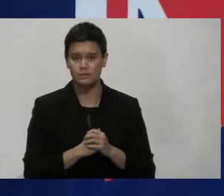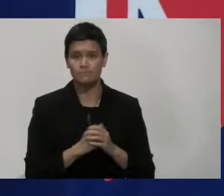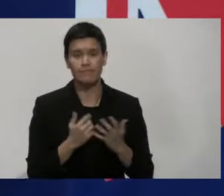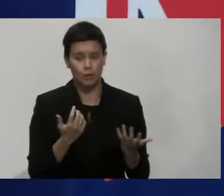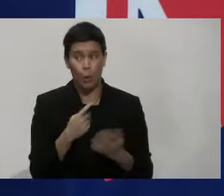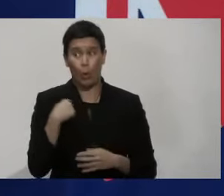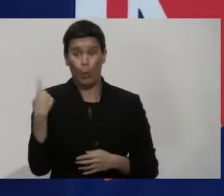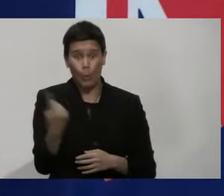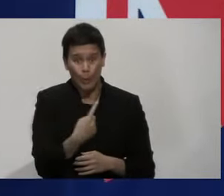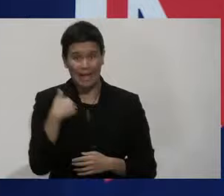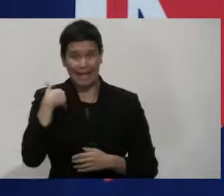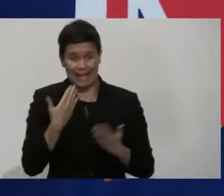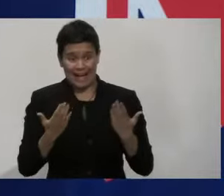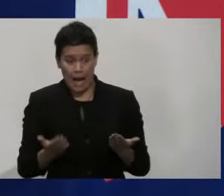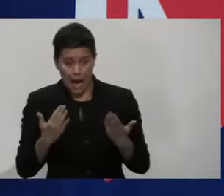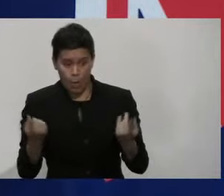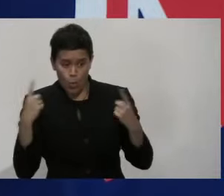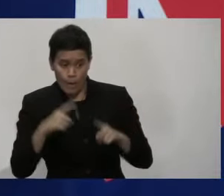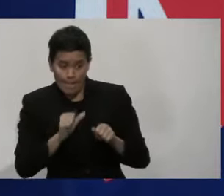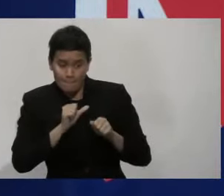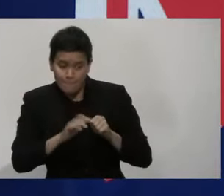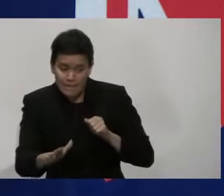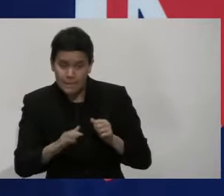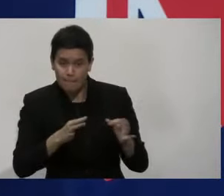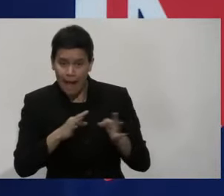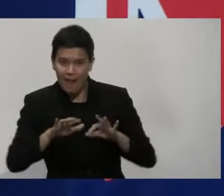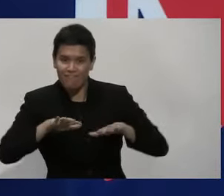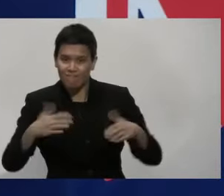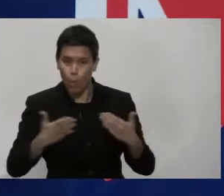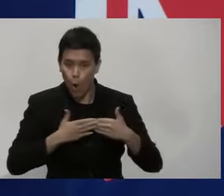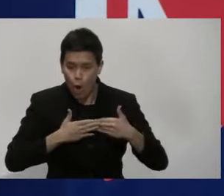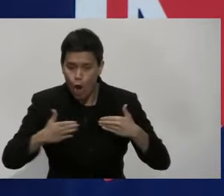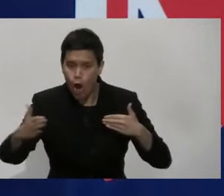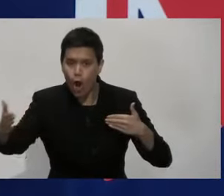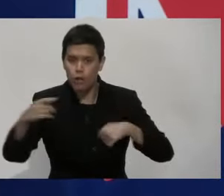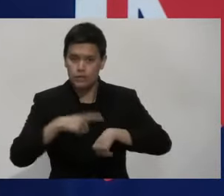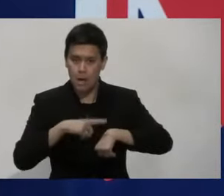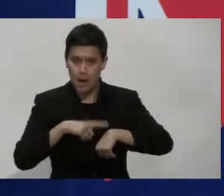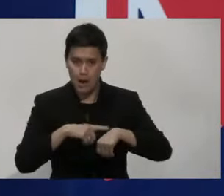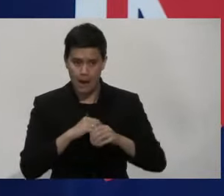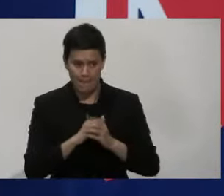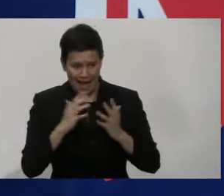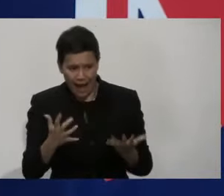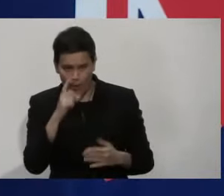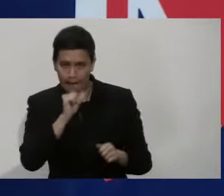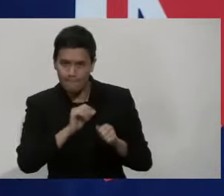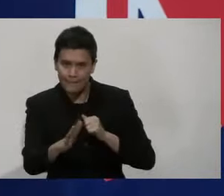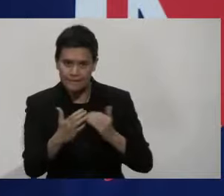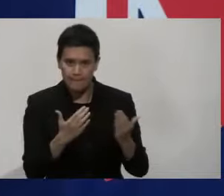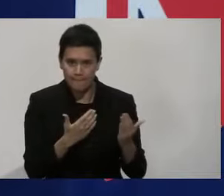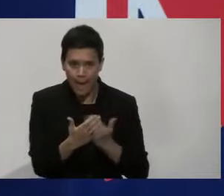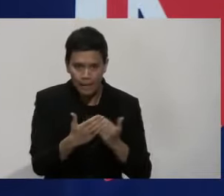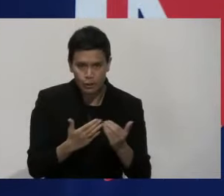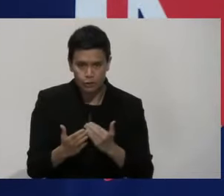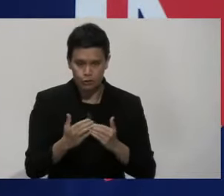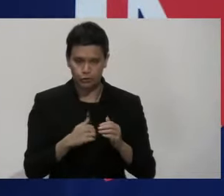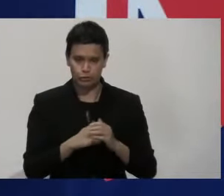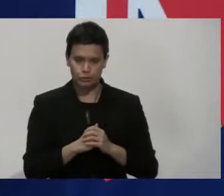best long-term position to manage it successfully and in the most contained way we